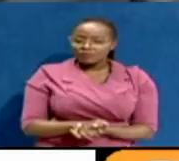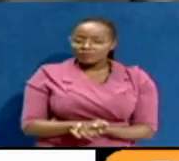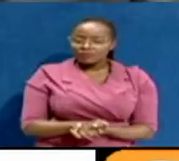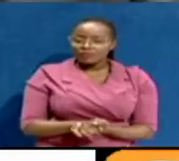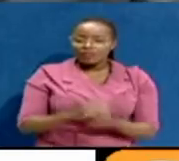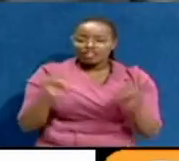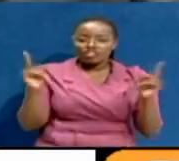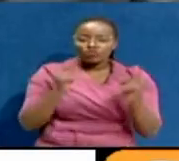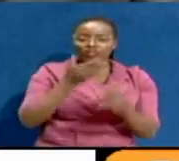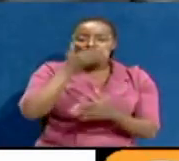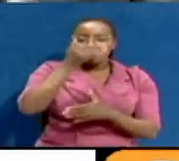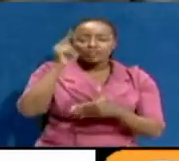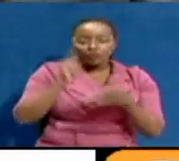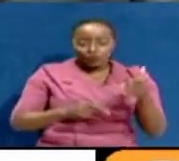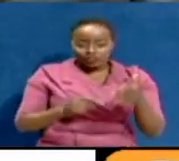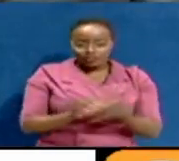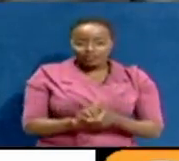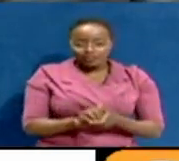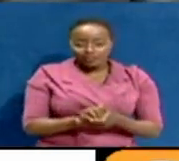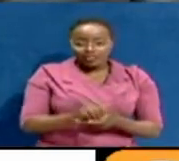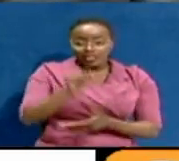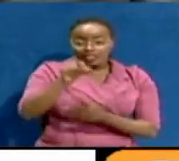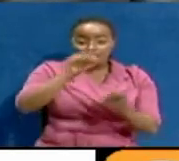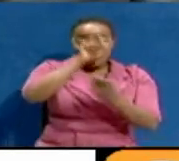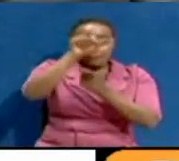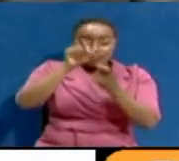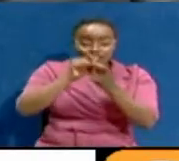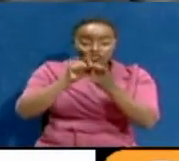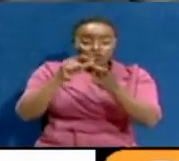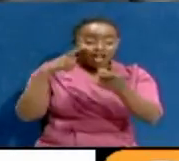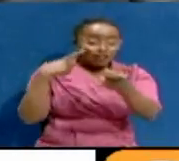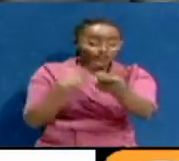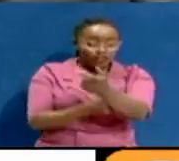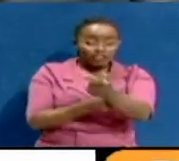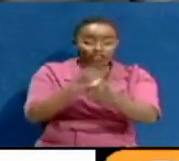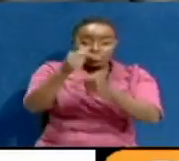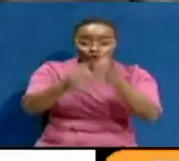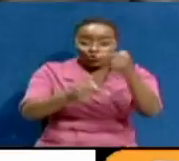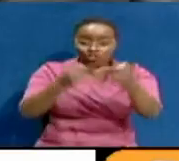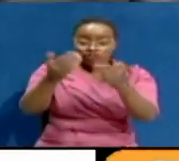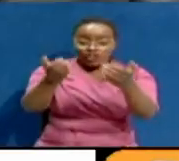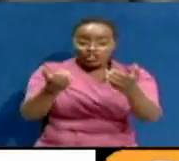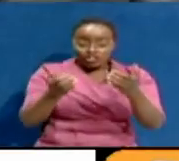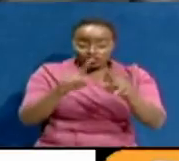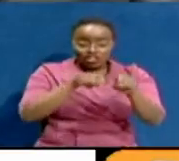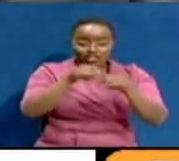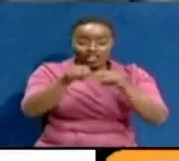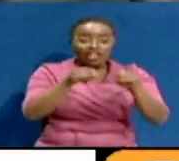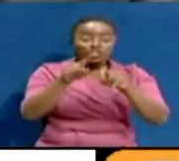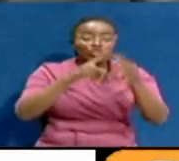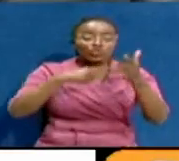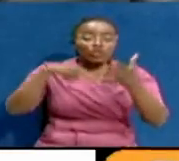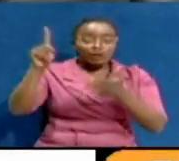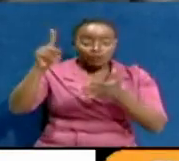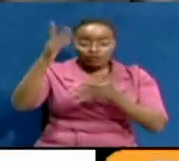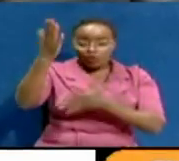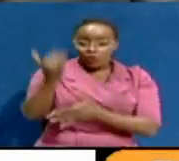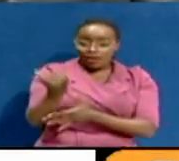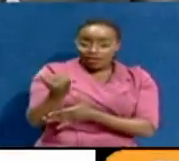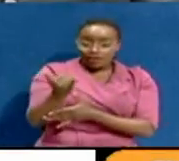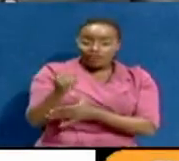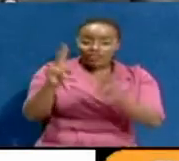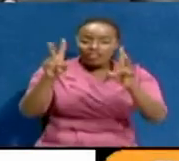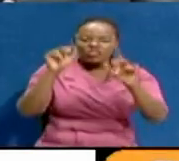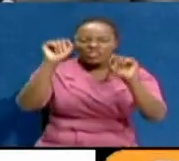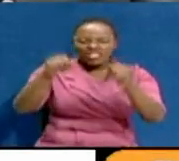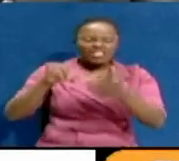short answer is that particular vaccine is still still requires regulatory approval. So the whole